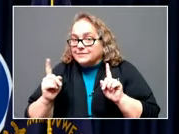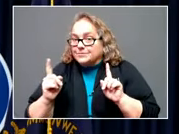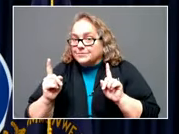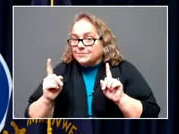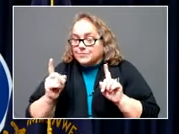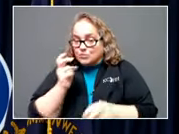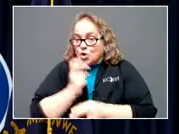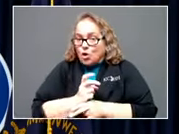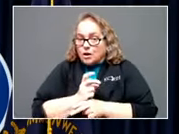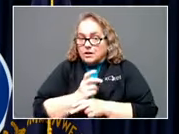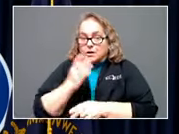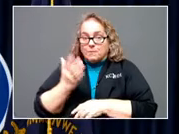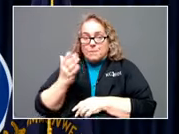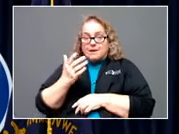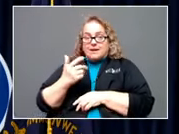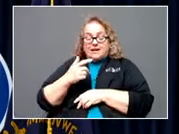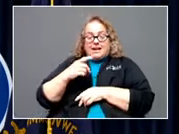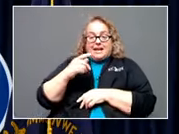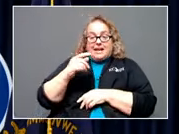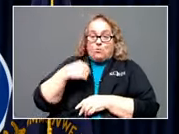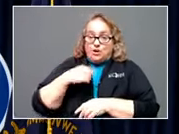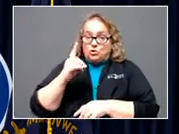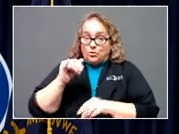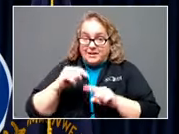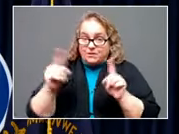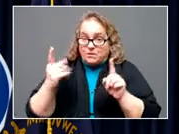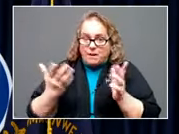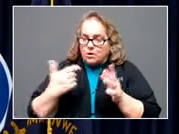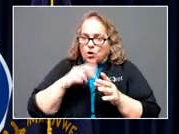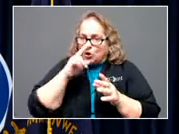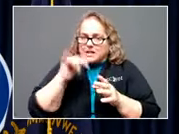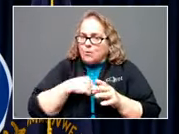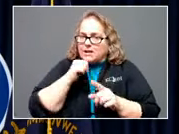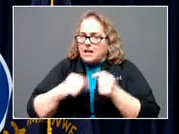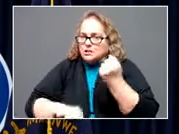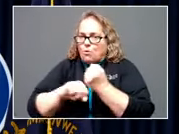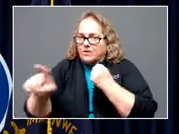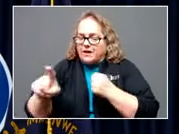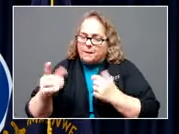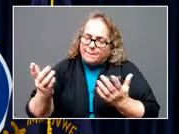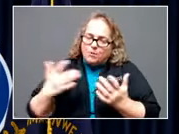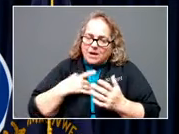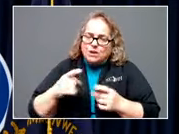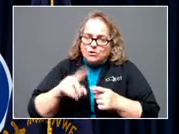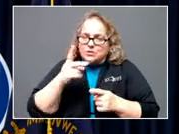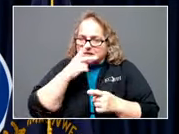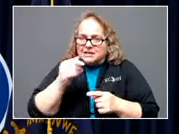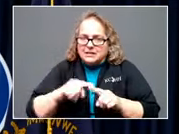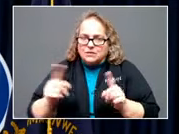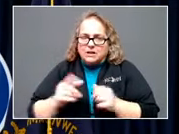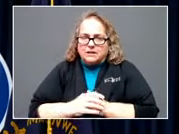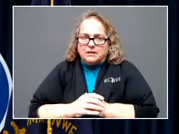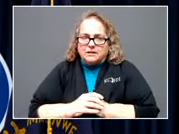not being supportive. We'd just like to see something different moving into the So should future. people test negative twice before leaving